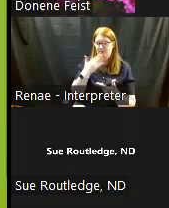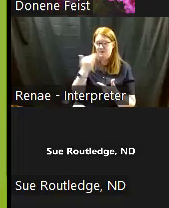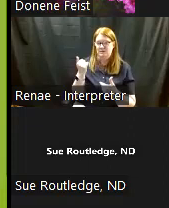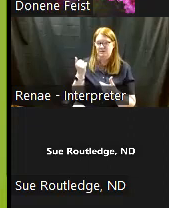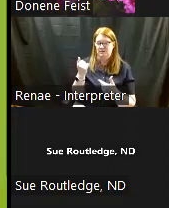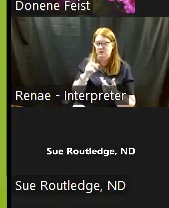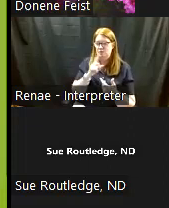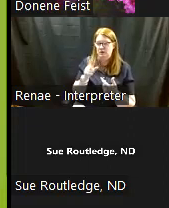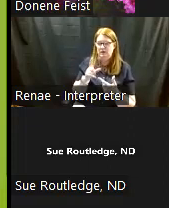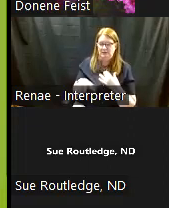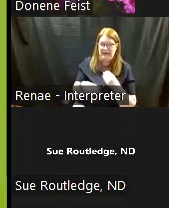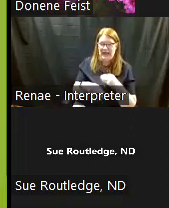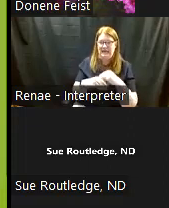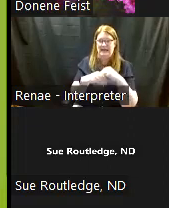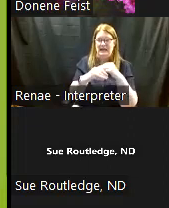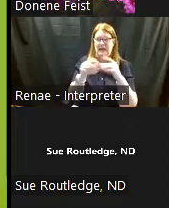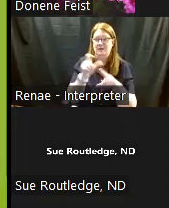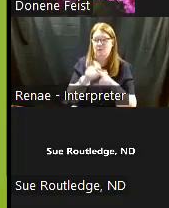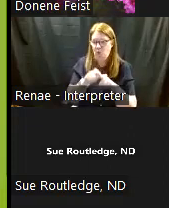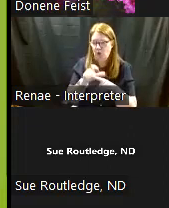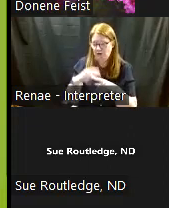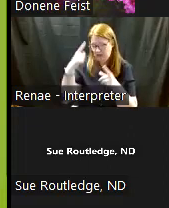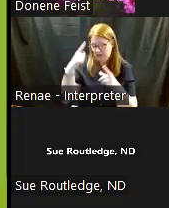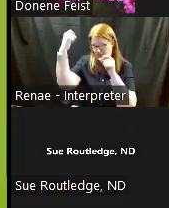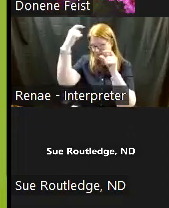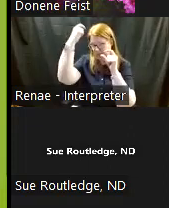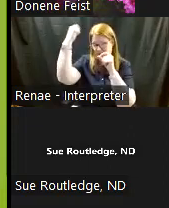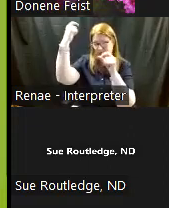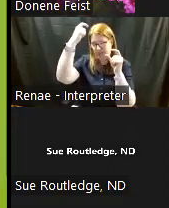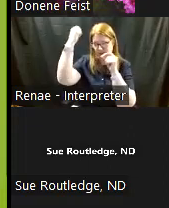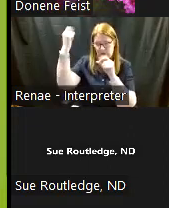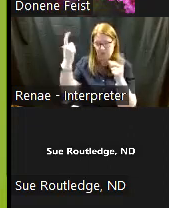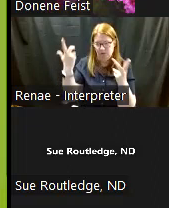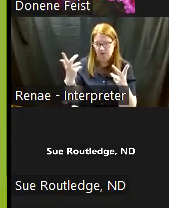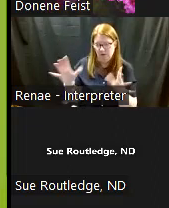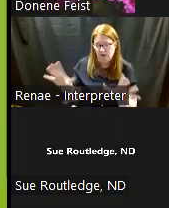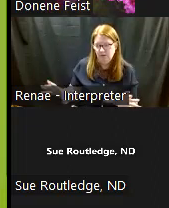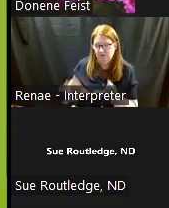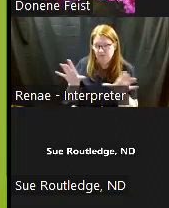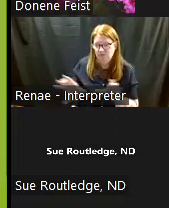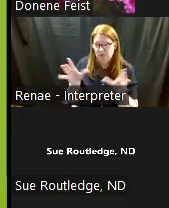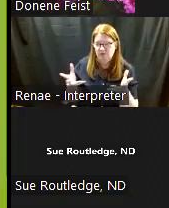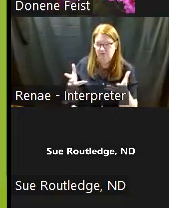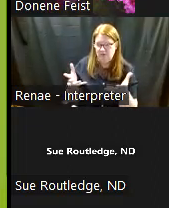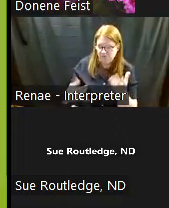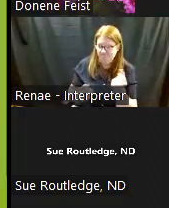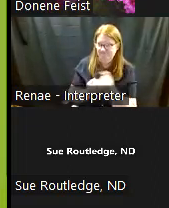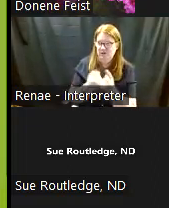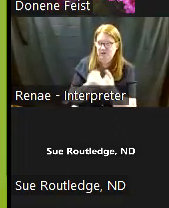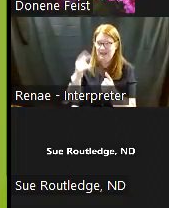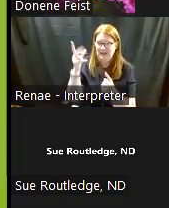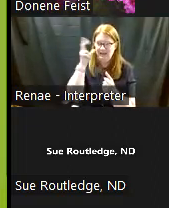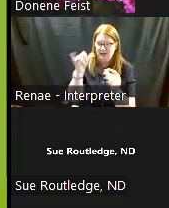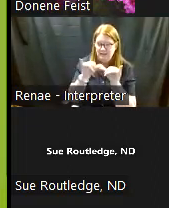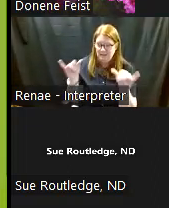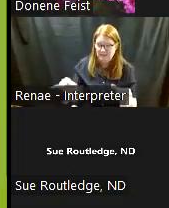bombard baby with words and build those little networks and build up the hearing system. So I really, really strongly recommend that we wear those all